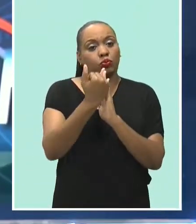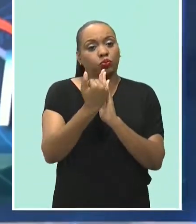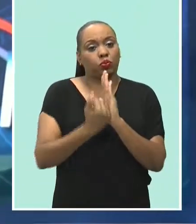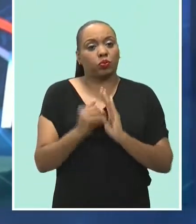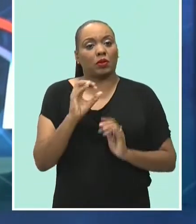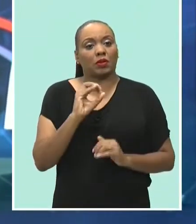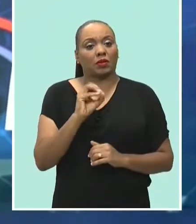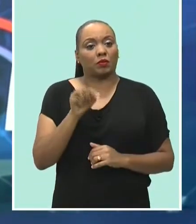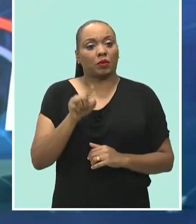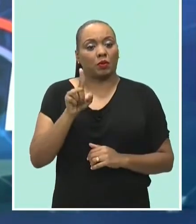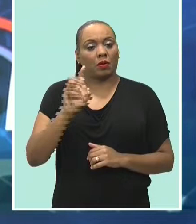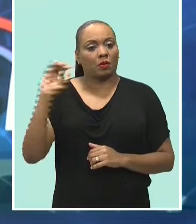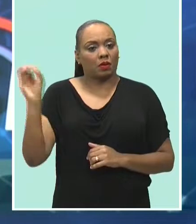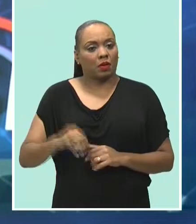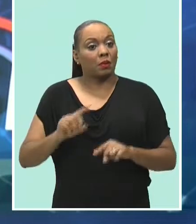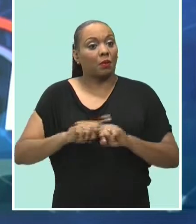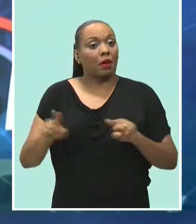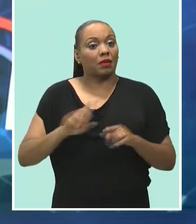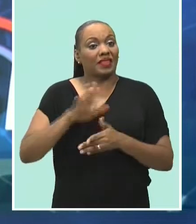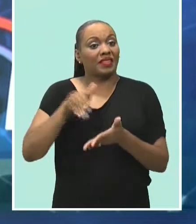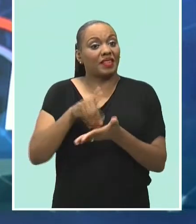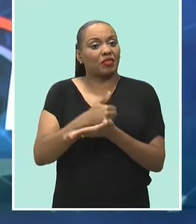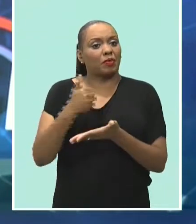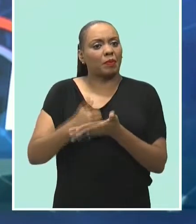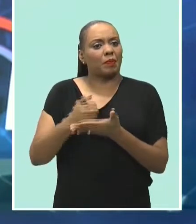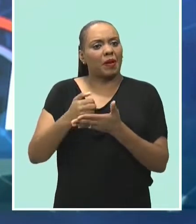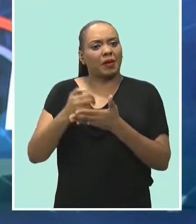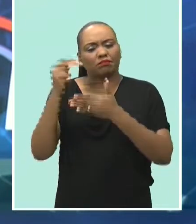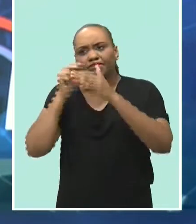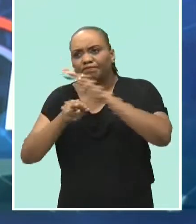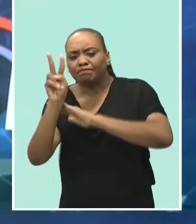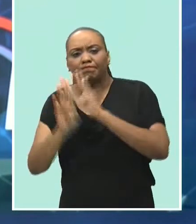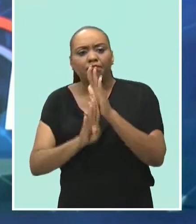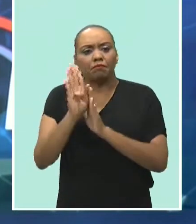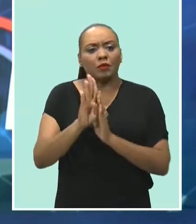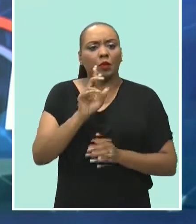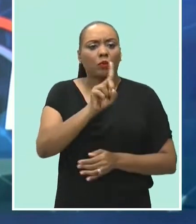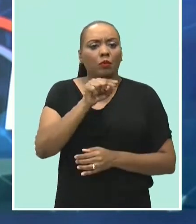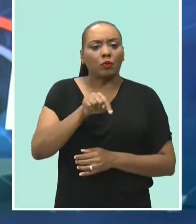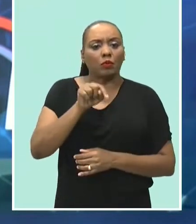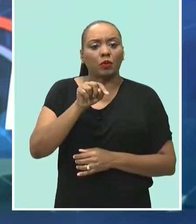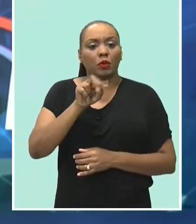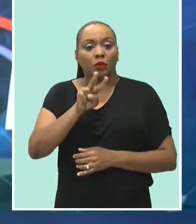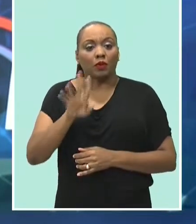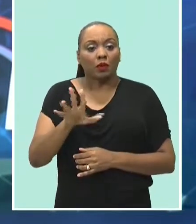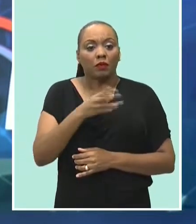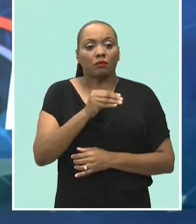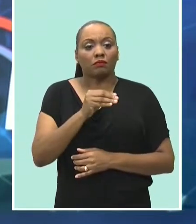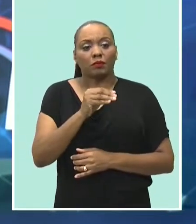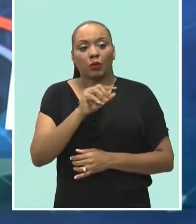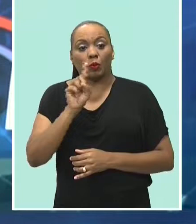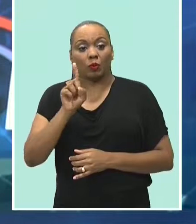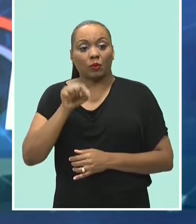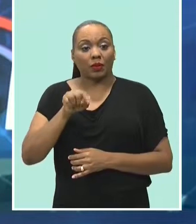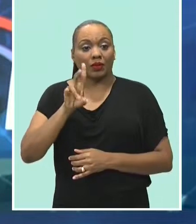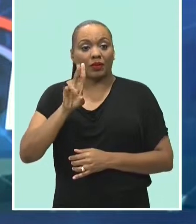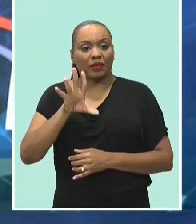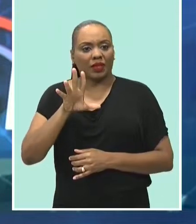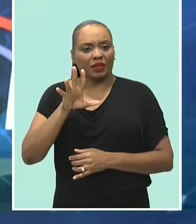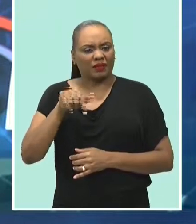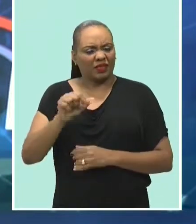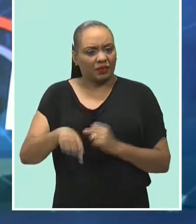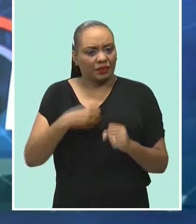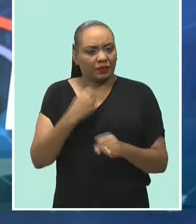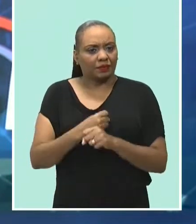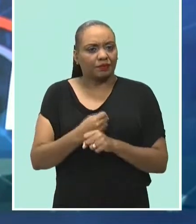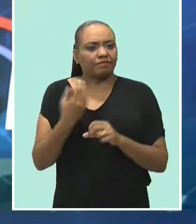the Central Bank of Barbados is projecting growth of between 1.25 and 1.75% this year. The increase in